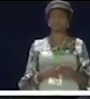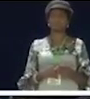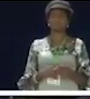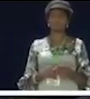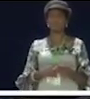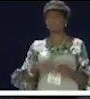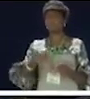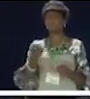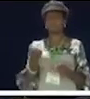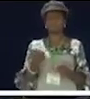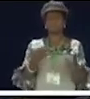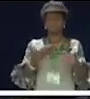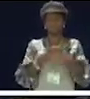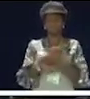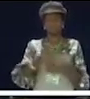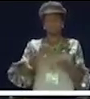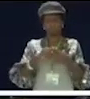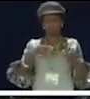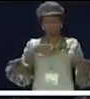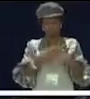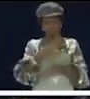Any force or forces